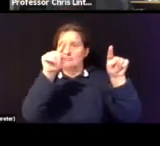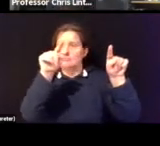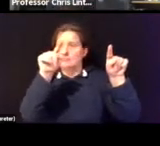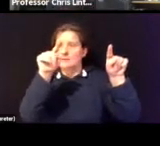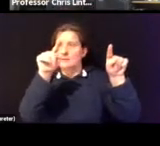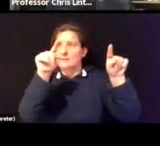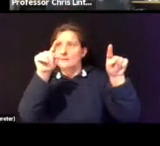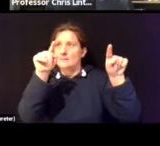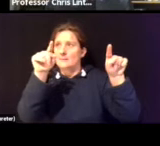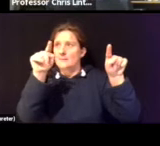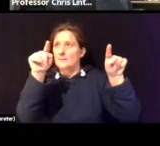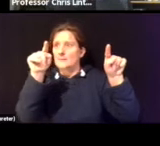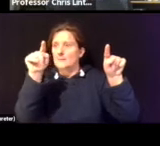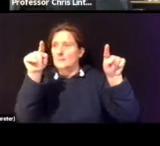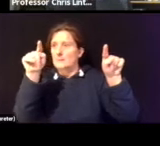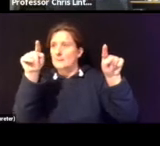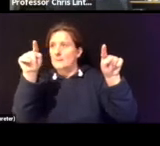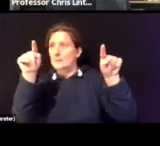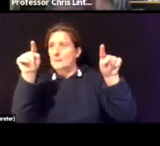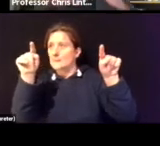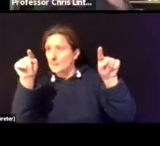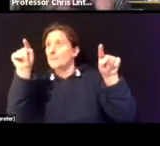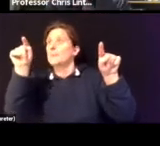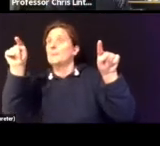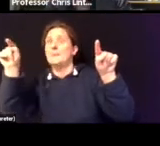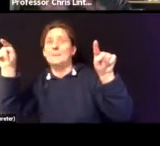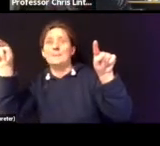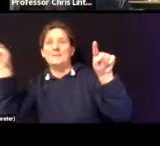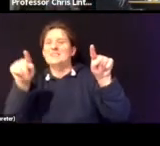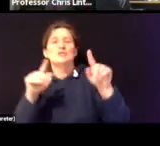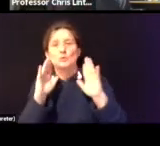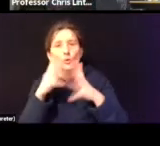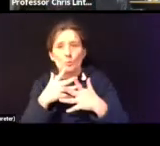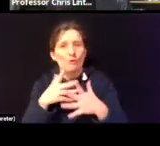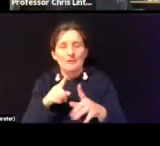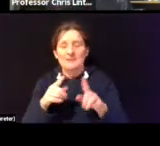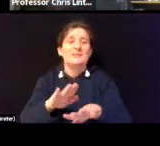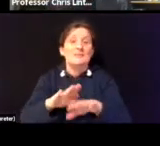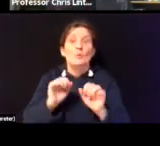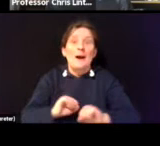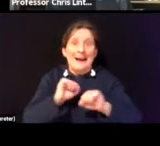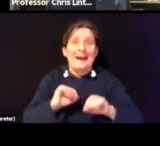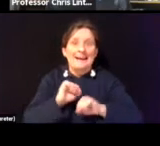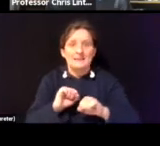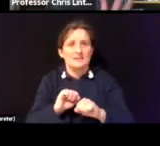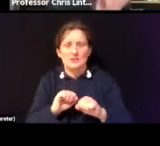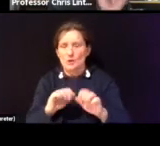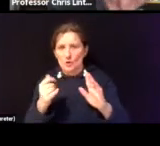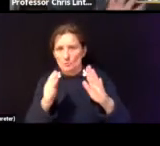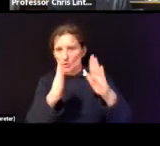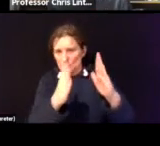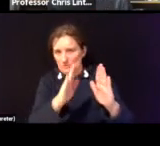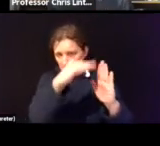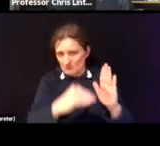to detect Earth-like planets in this way. So don't be too put off by the fact that there's a lack down here, but we can